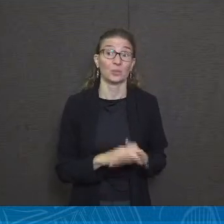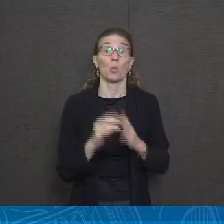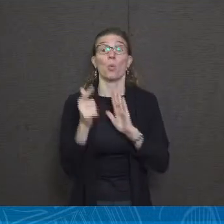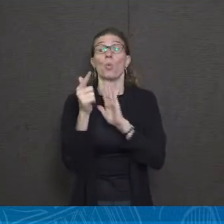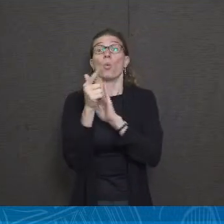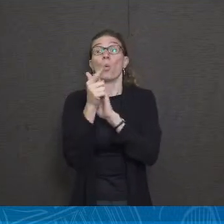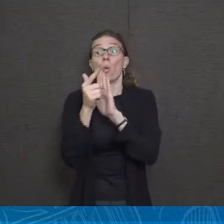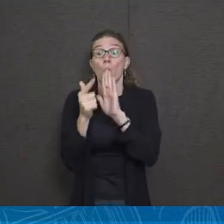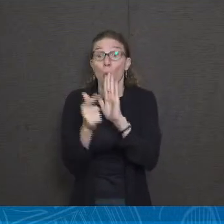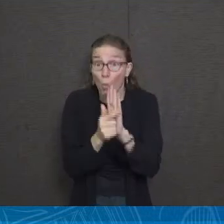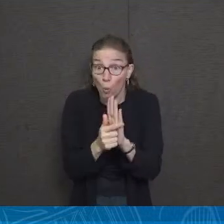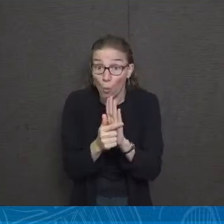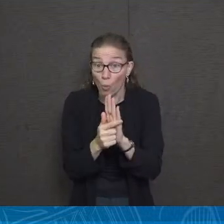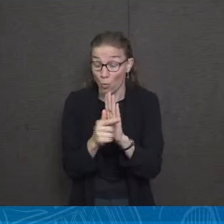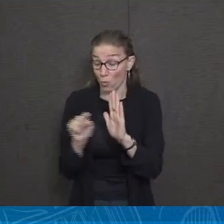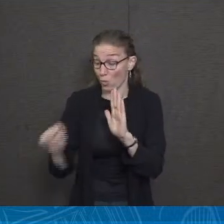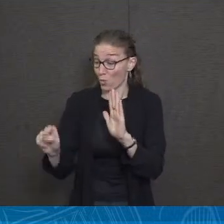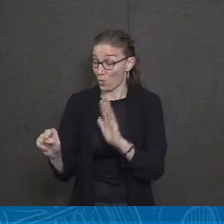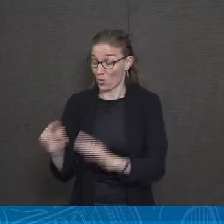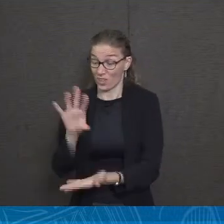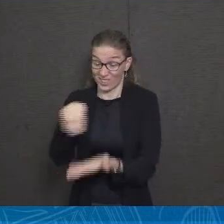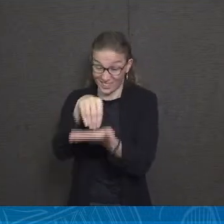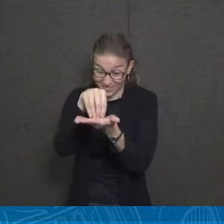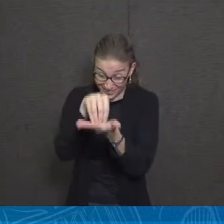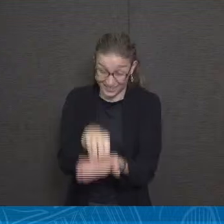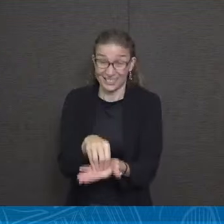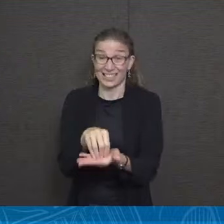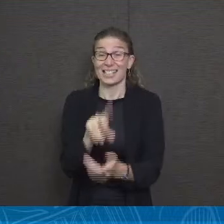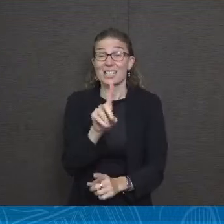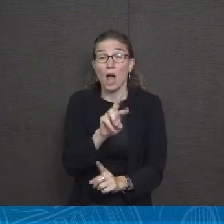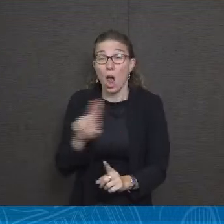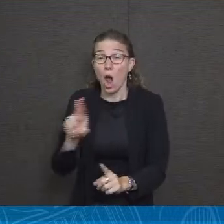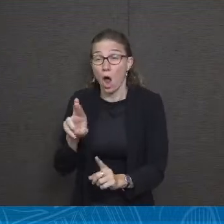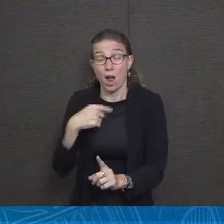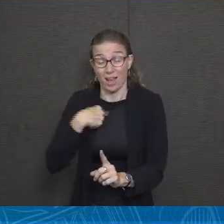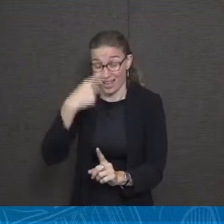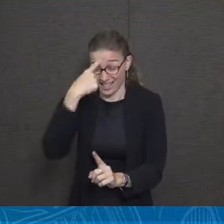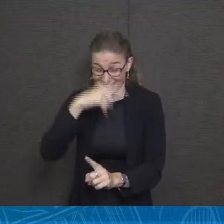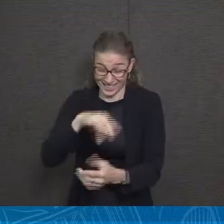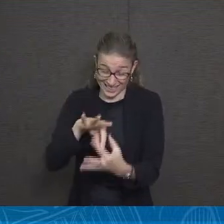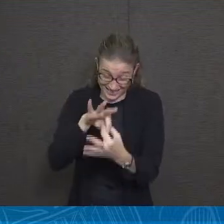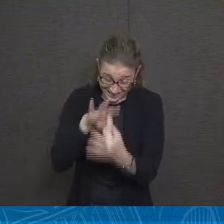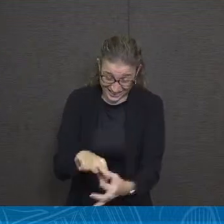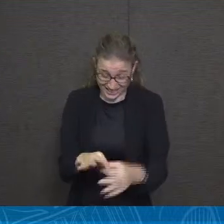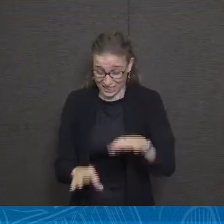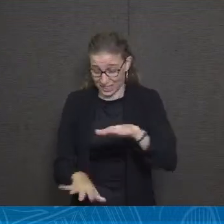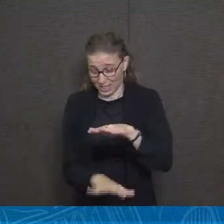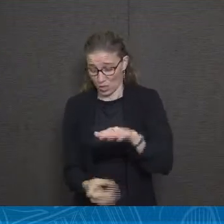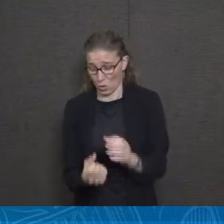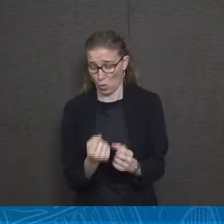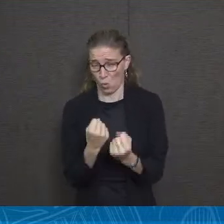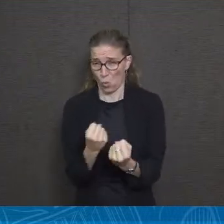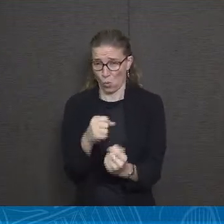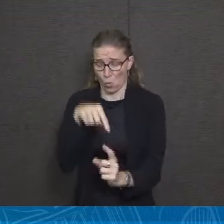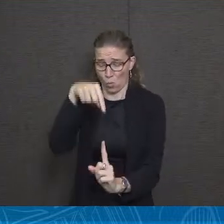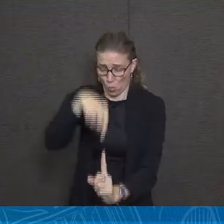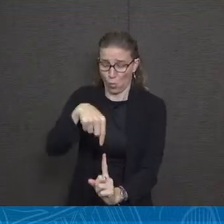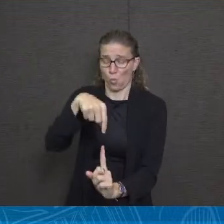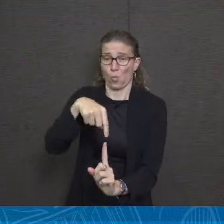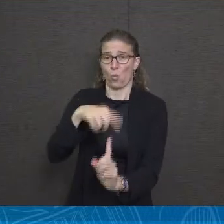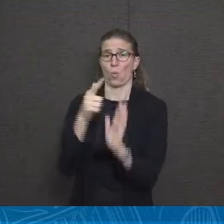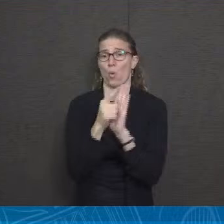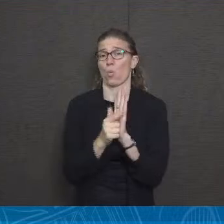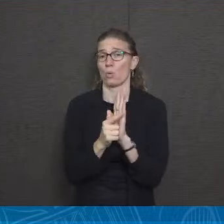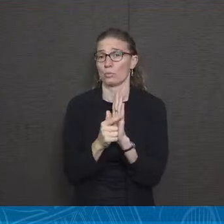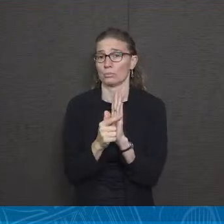the heart of disaster risk reduction. And I think until recently, that hasn't been obvious.